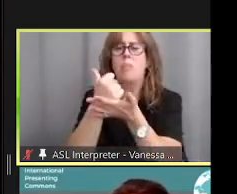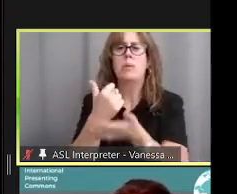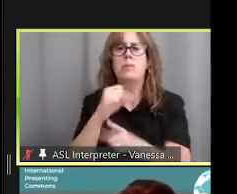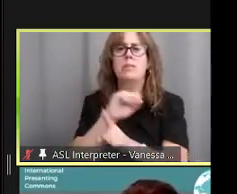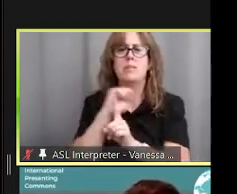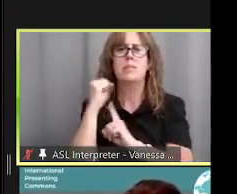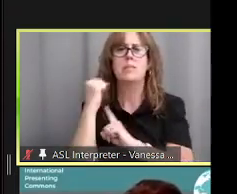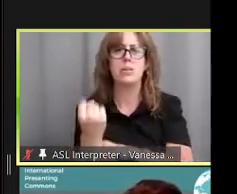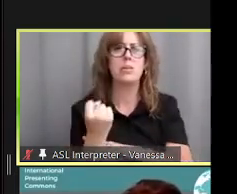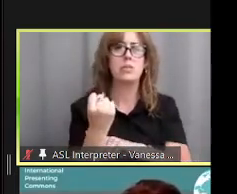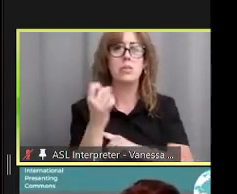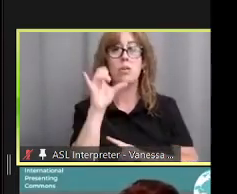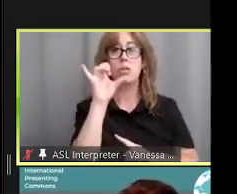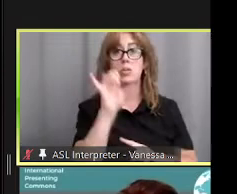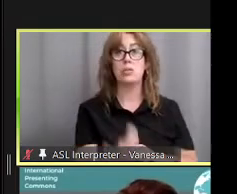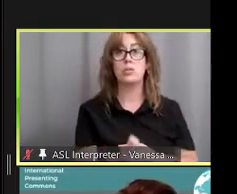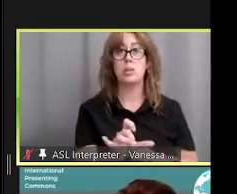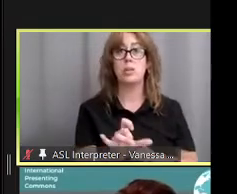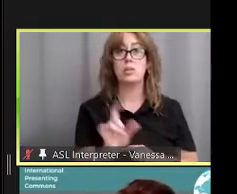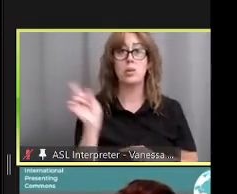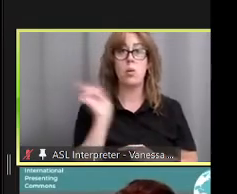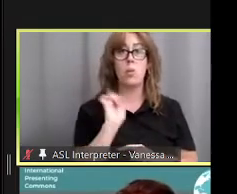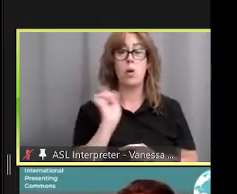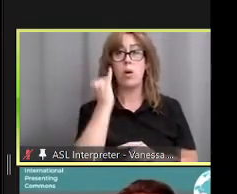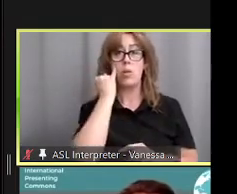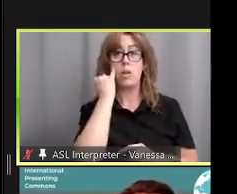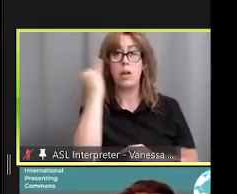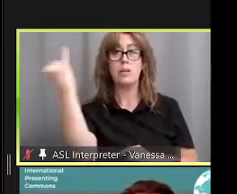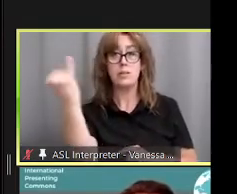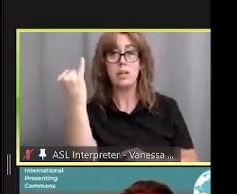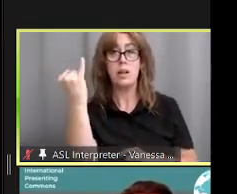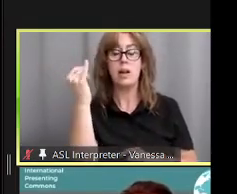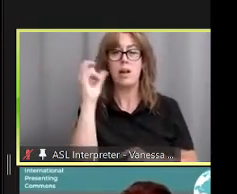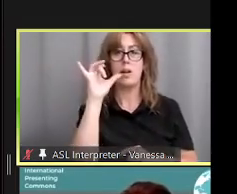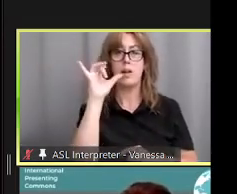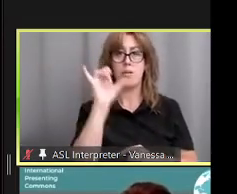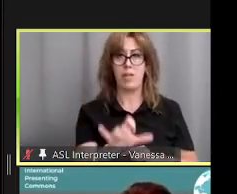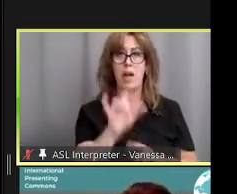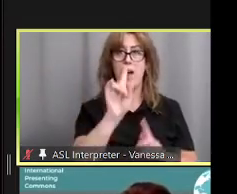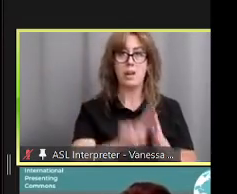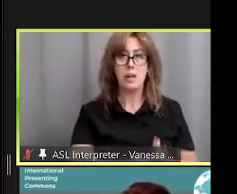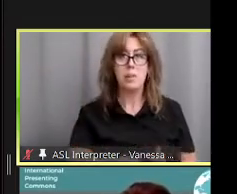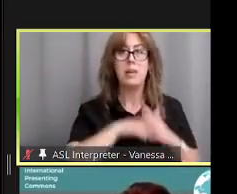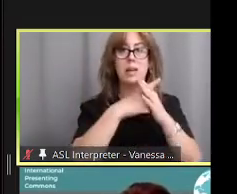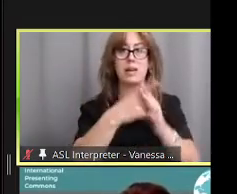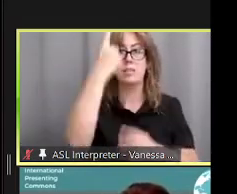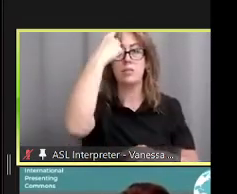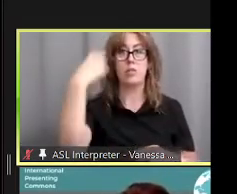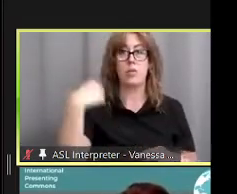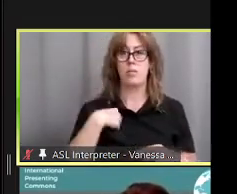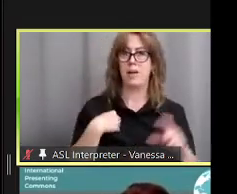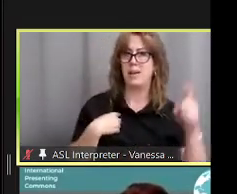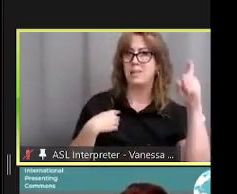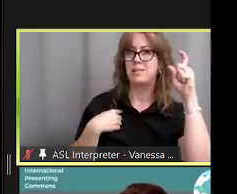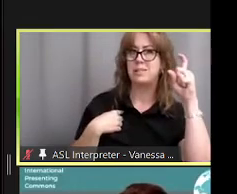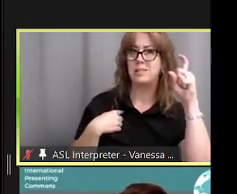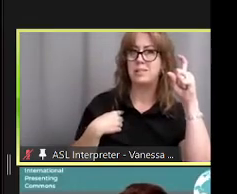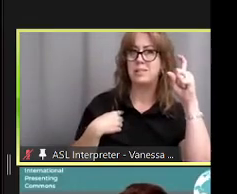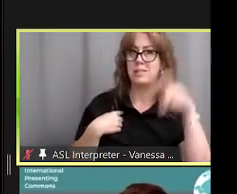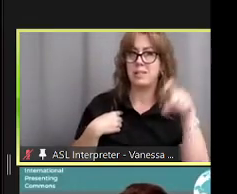know, even the whole notion of responsibility begins. It's like the necessity to make the world around